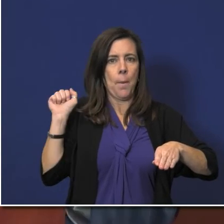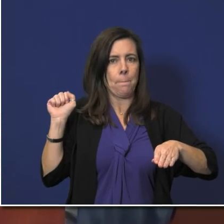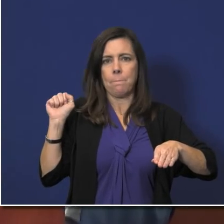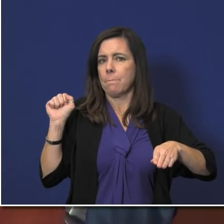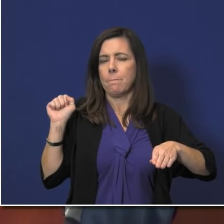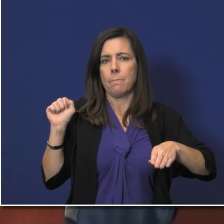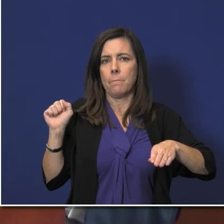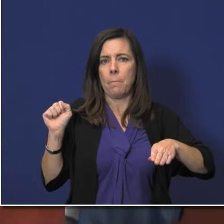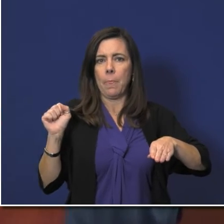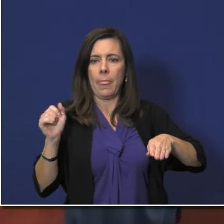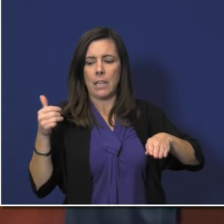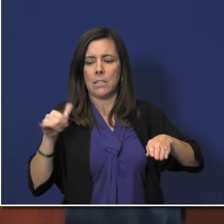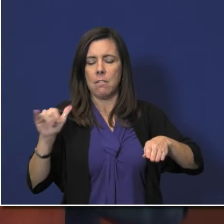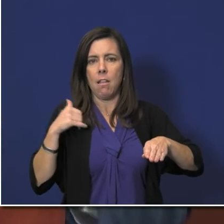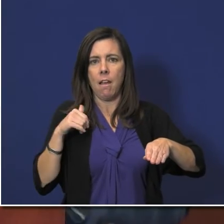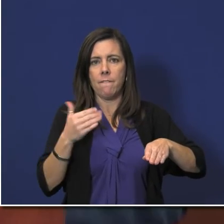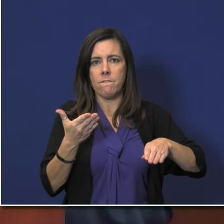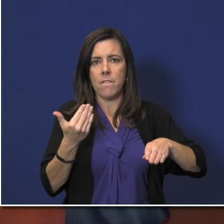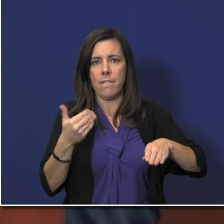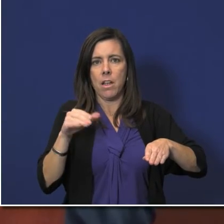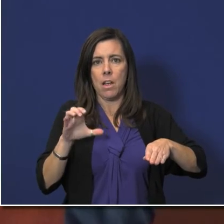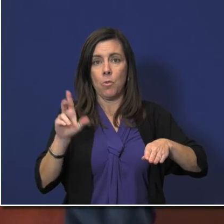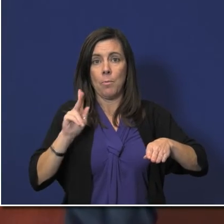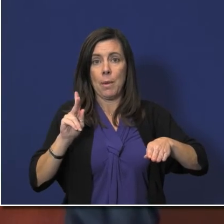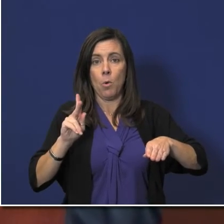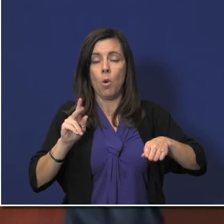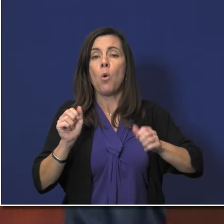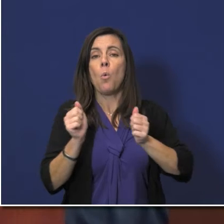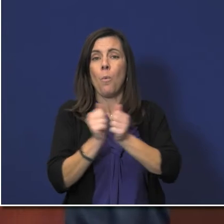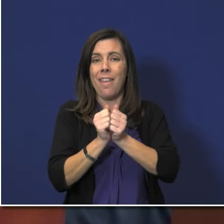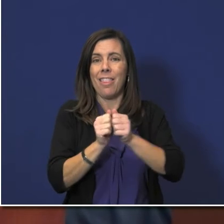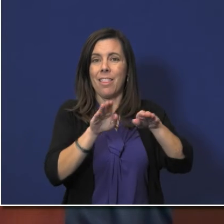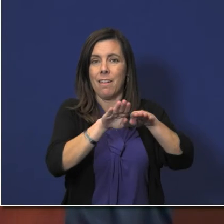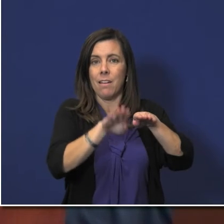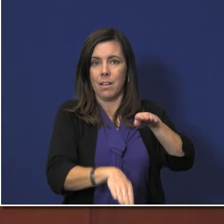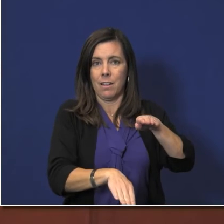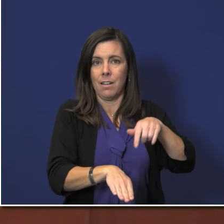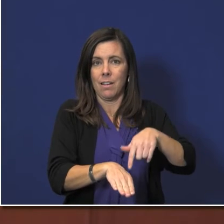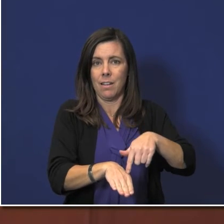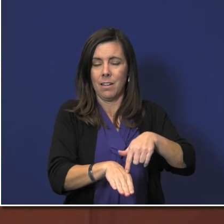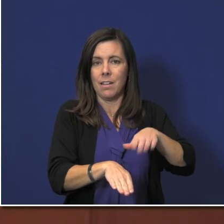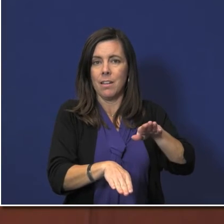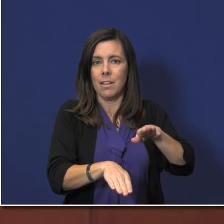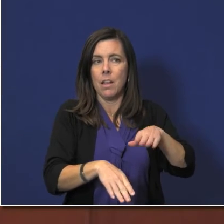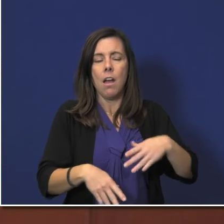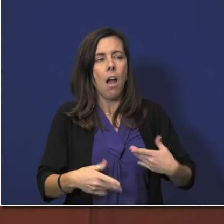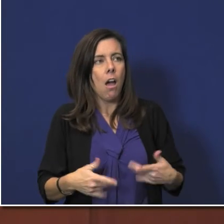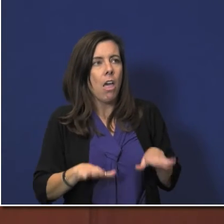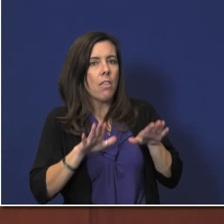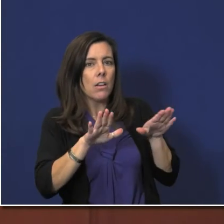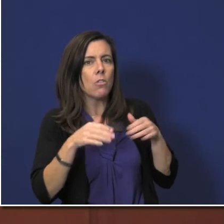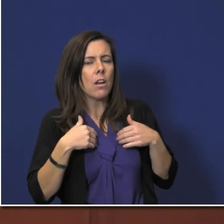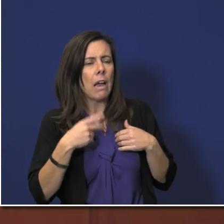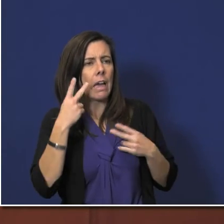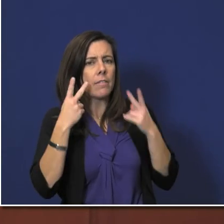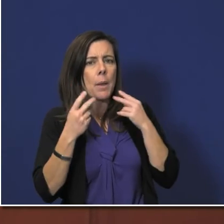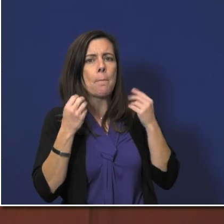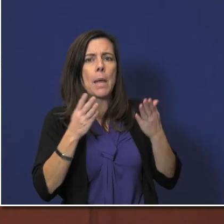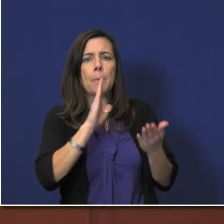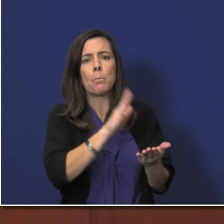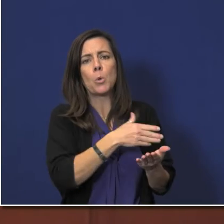that you still can have the 1,500 people when using the orchestra pit. That's great, because we've been to a number of musicals where they